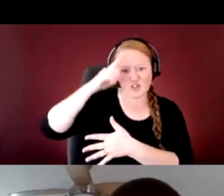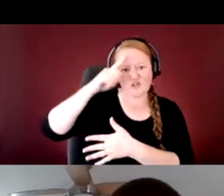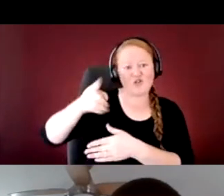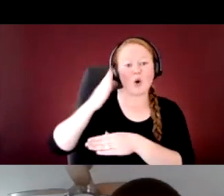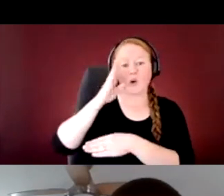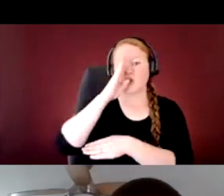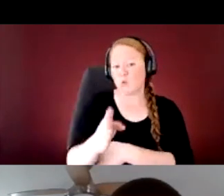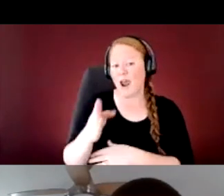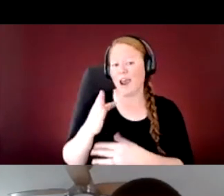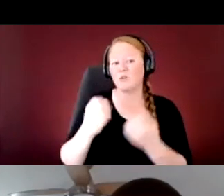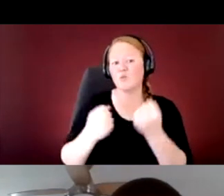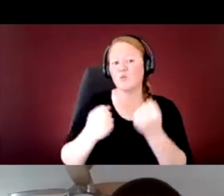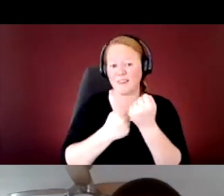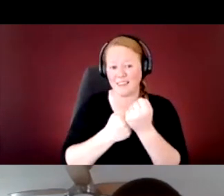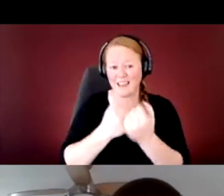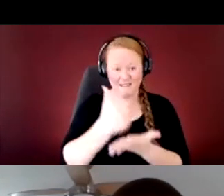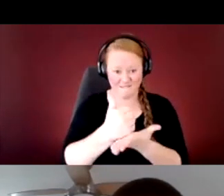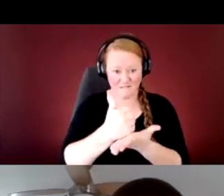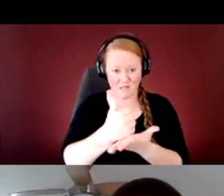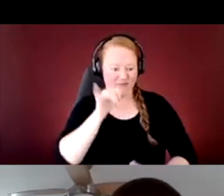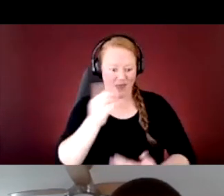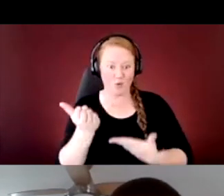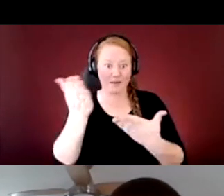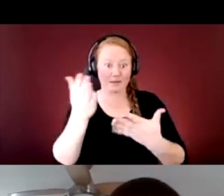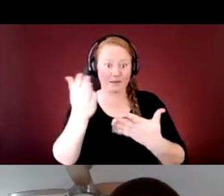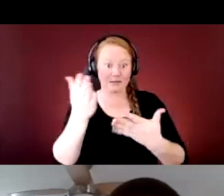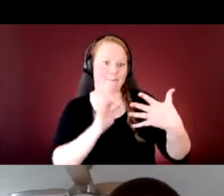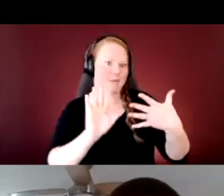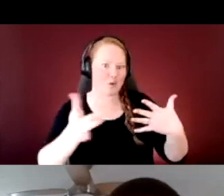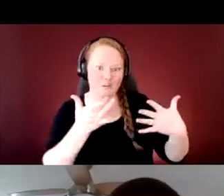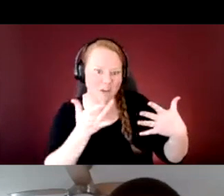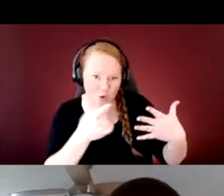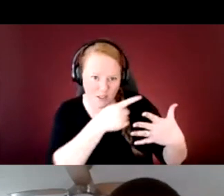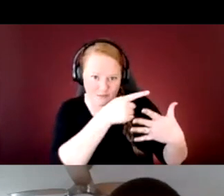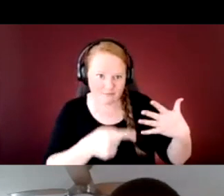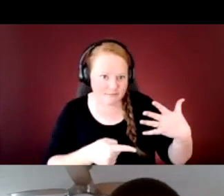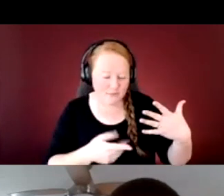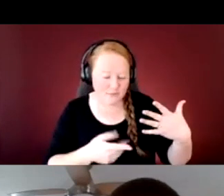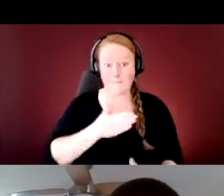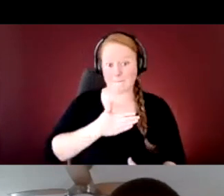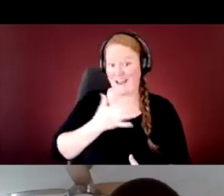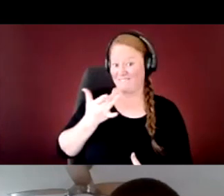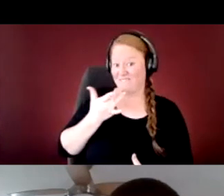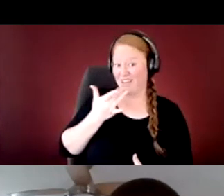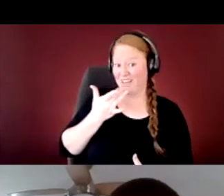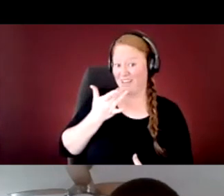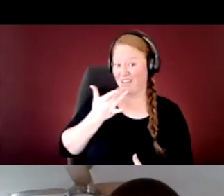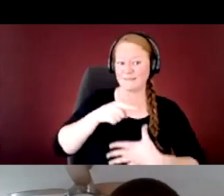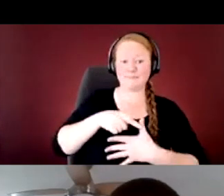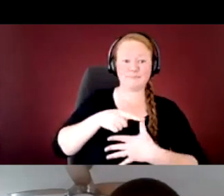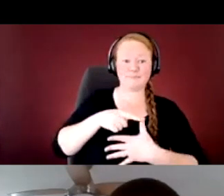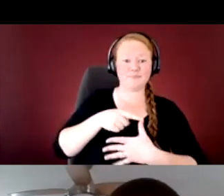These recommendations, and you can pick your favorites. Um, my favorites are funding